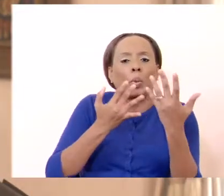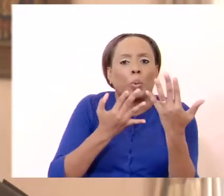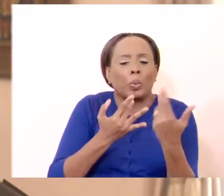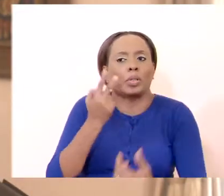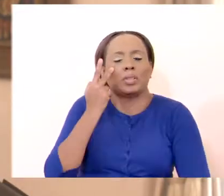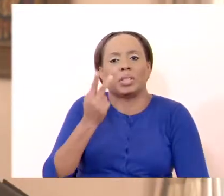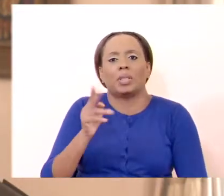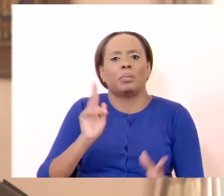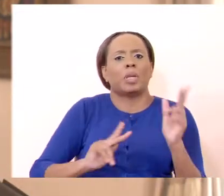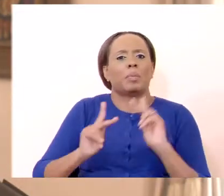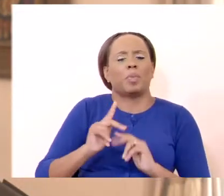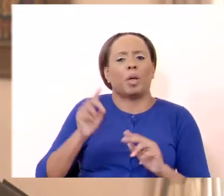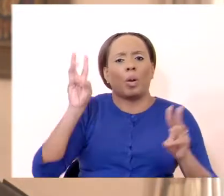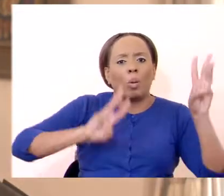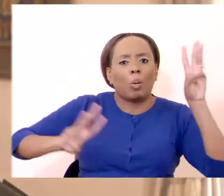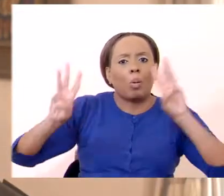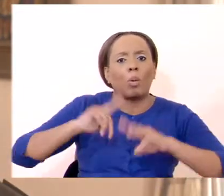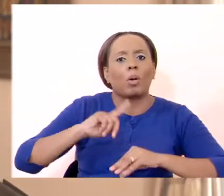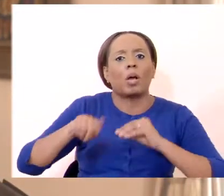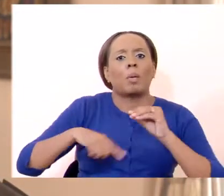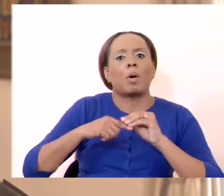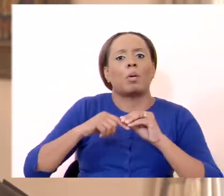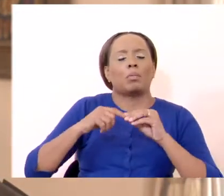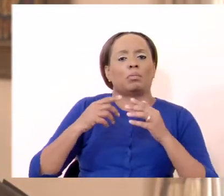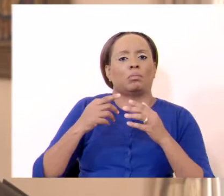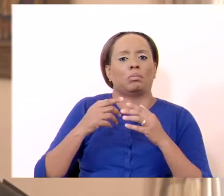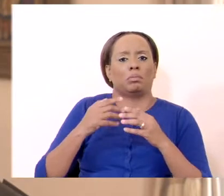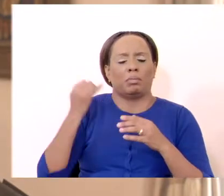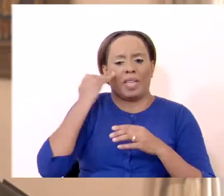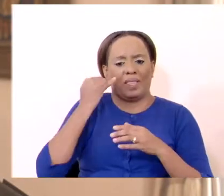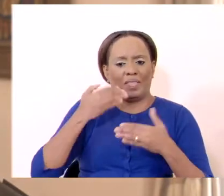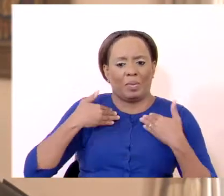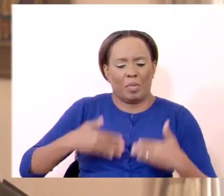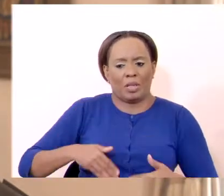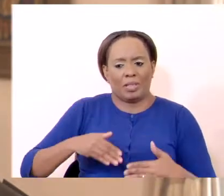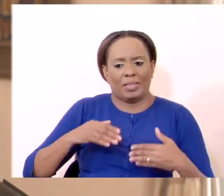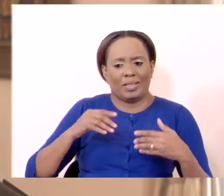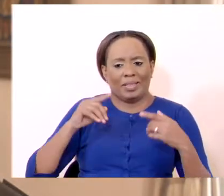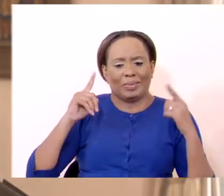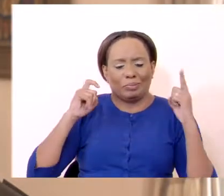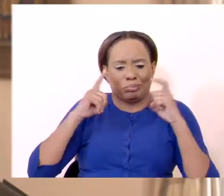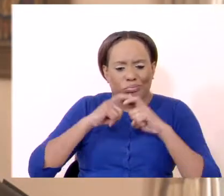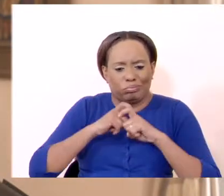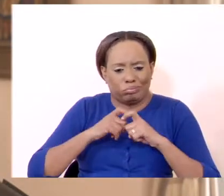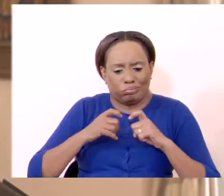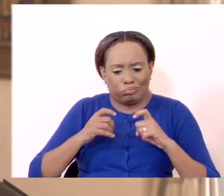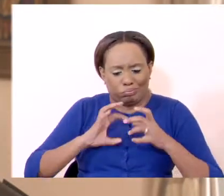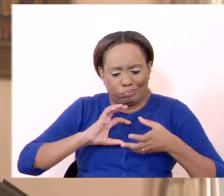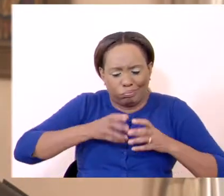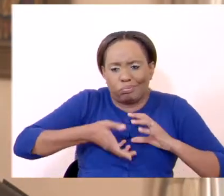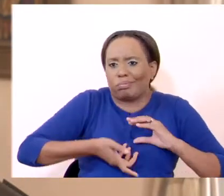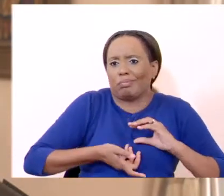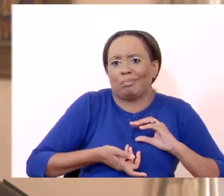longer-term complications in people in Barbados, but I'm not aware of anybody actively with that designation.